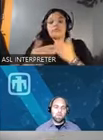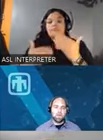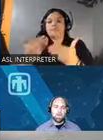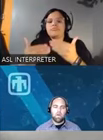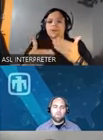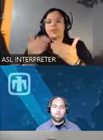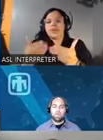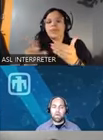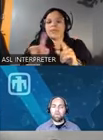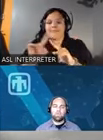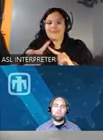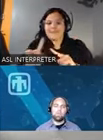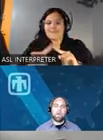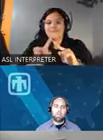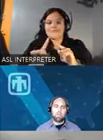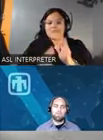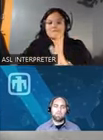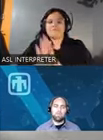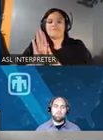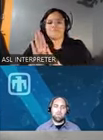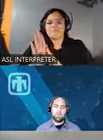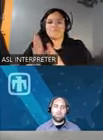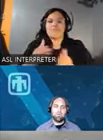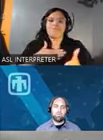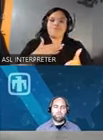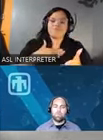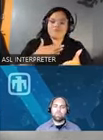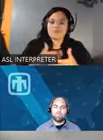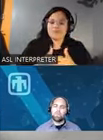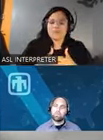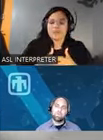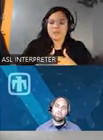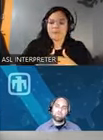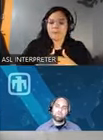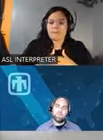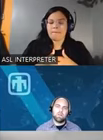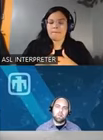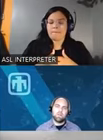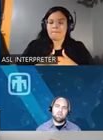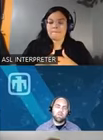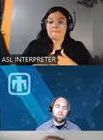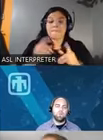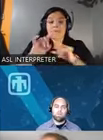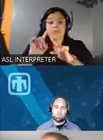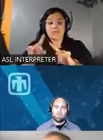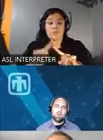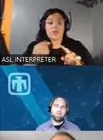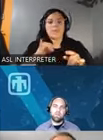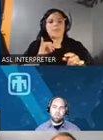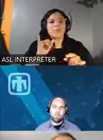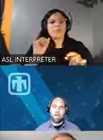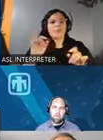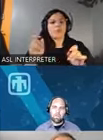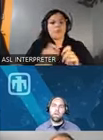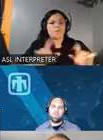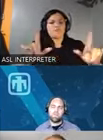assumptions, so that we accurately capture the rooftop solar resources in our models, make sure that our models